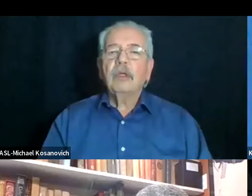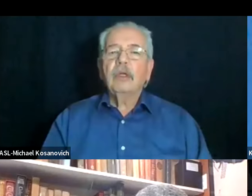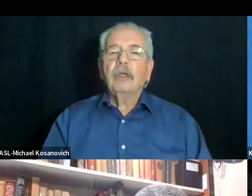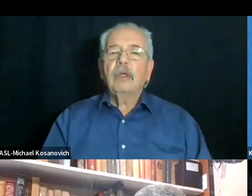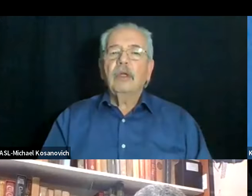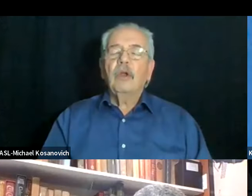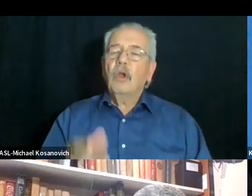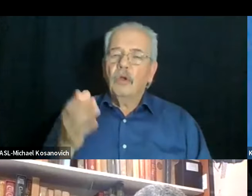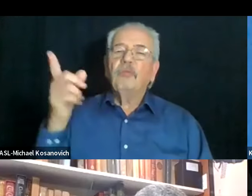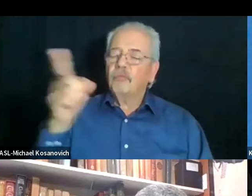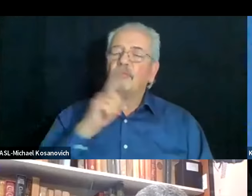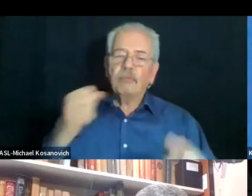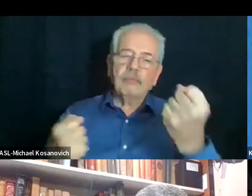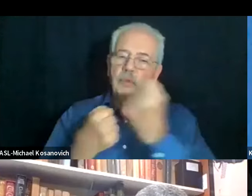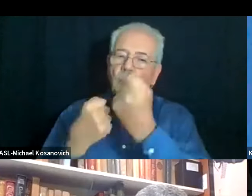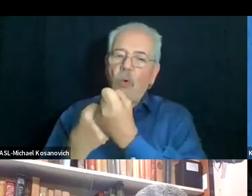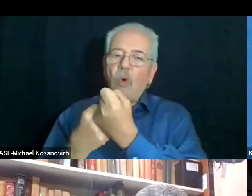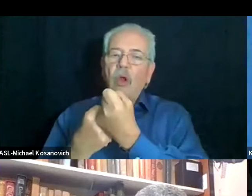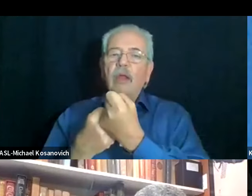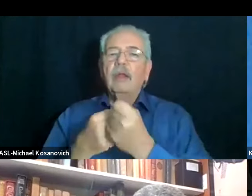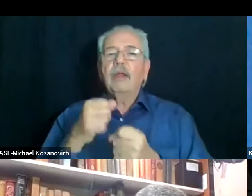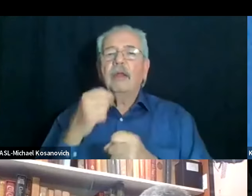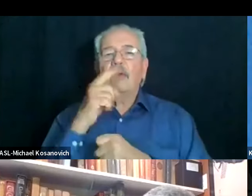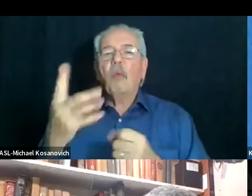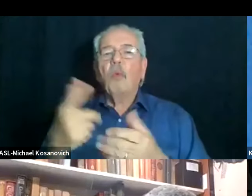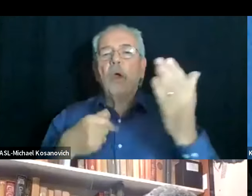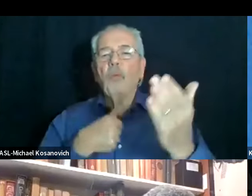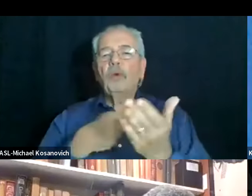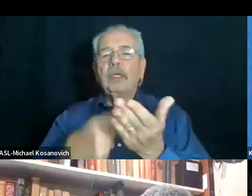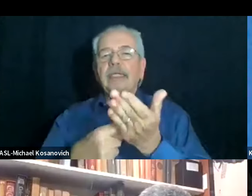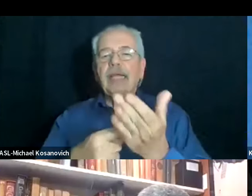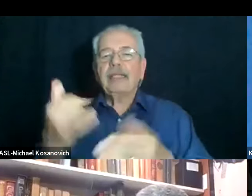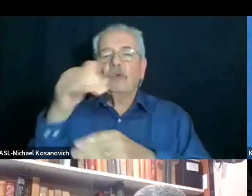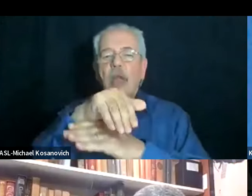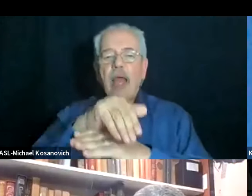her support for the pieces that we're going to be discussing tonight. So.